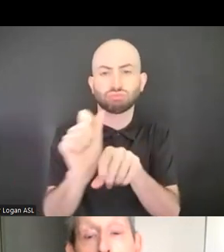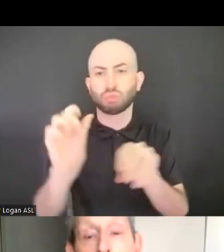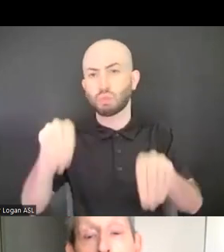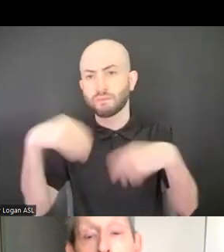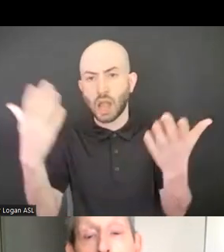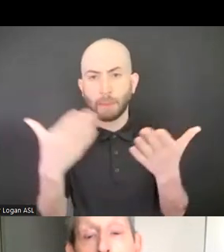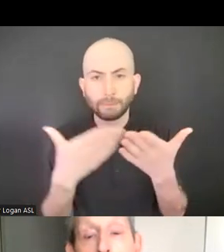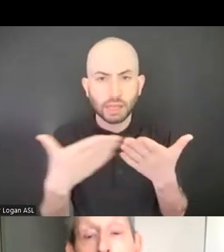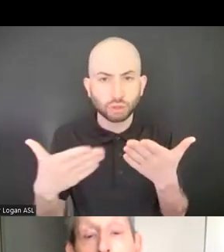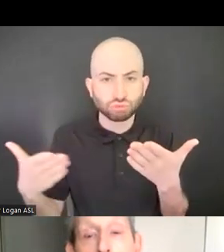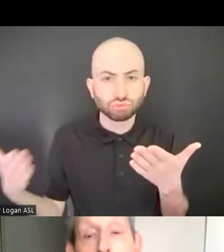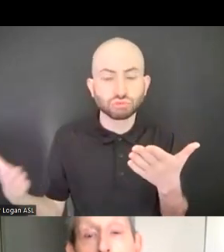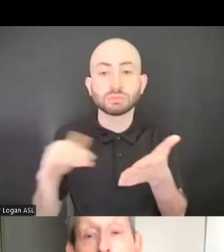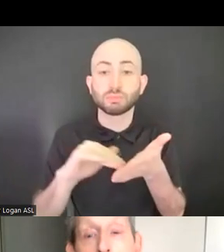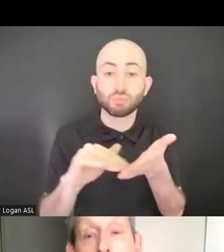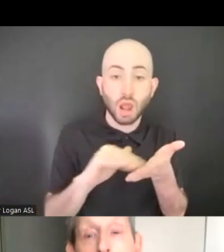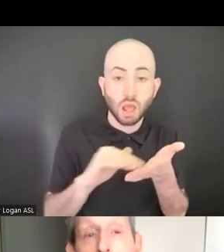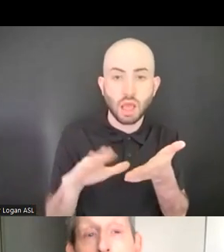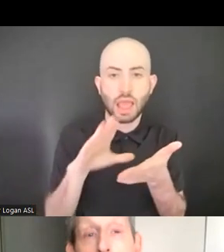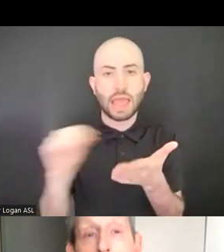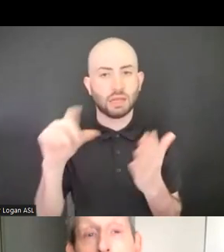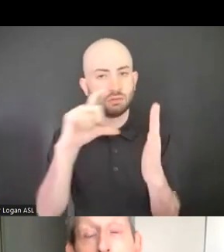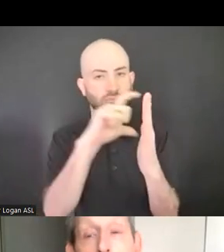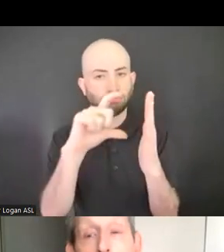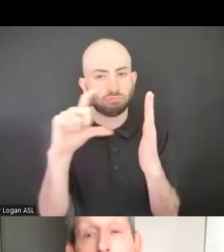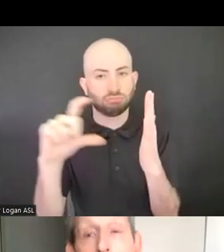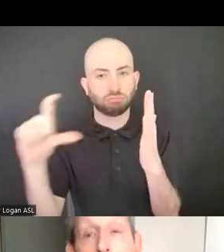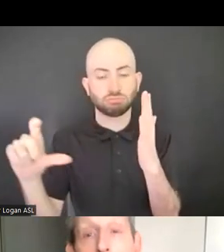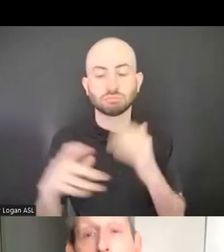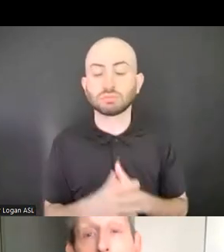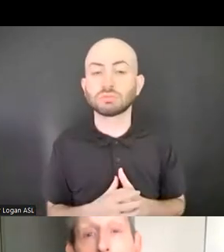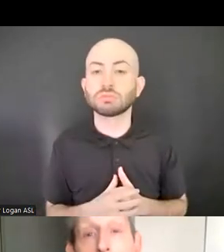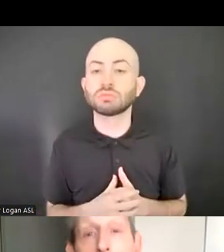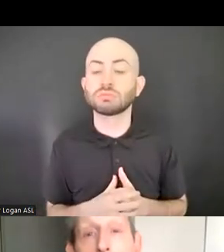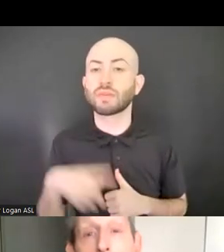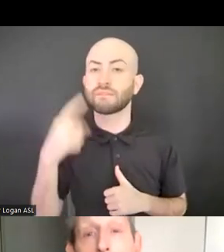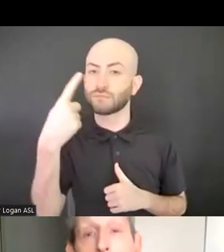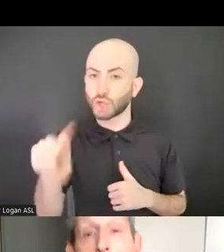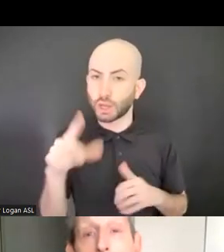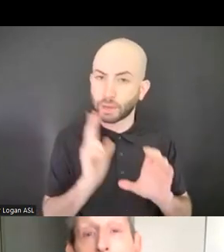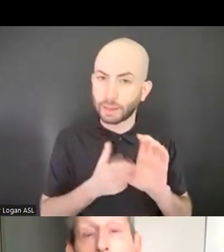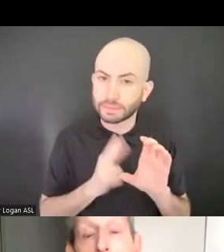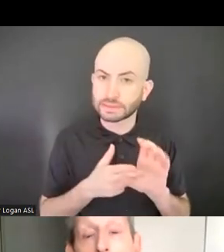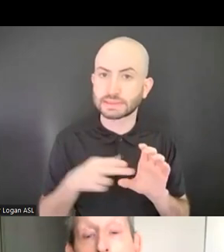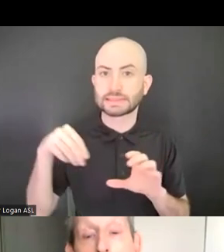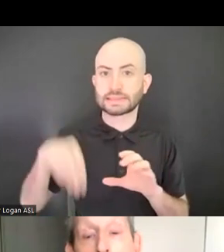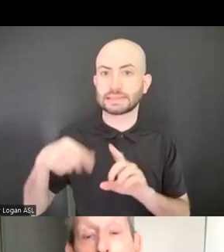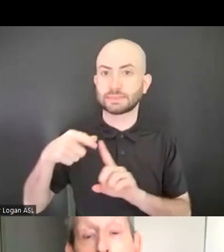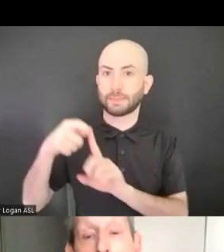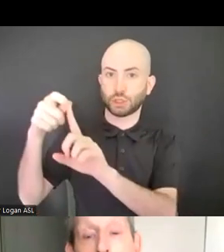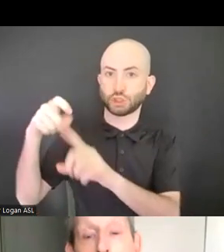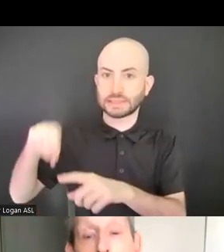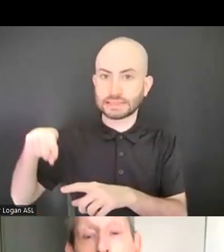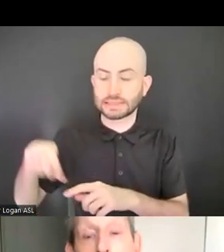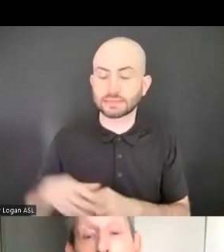in braille and large print to participants in the special needs ministry they